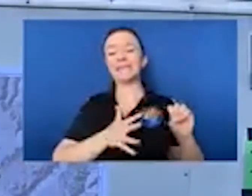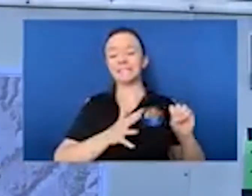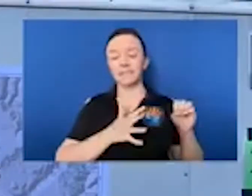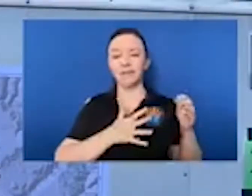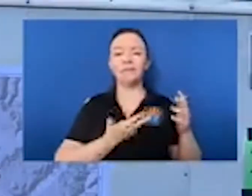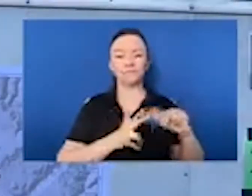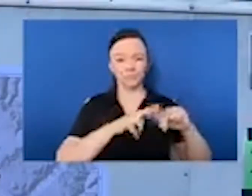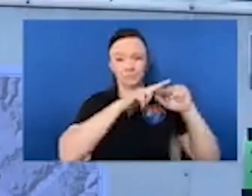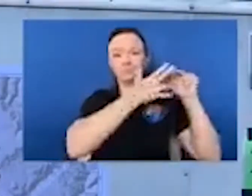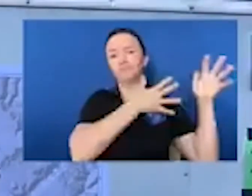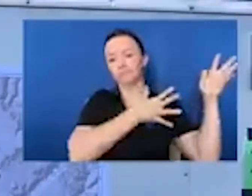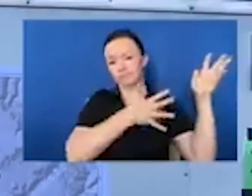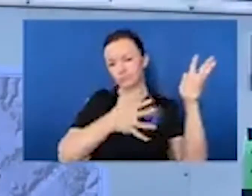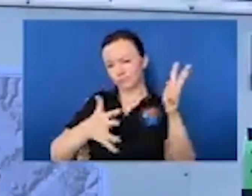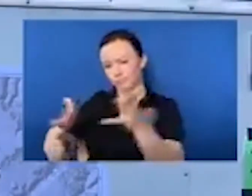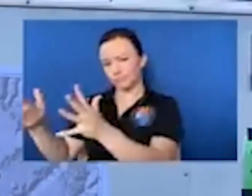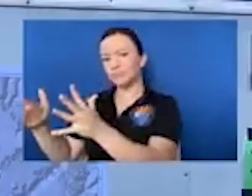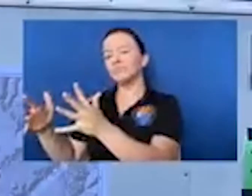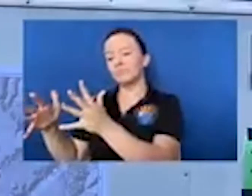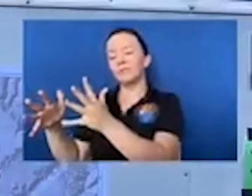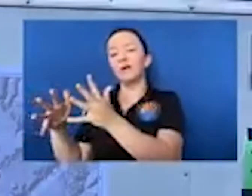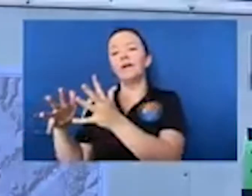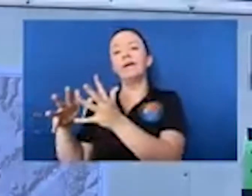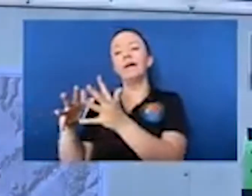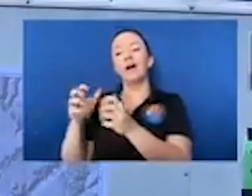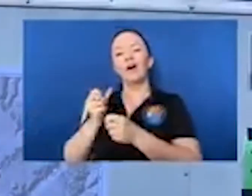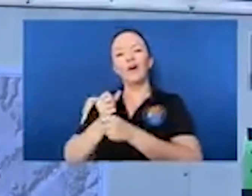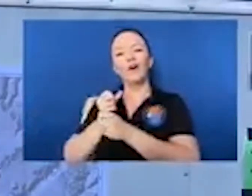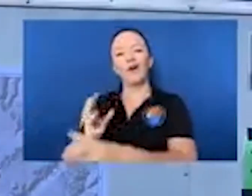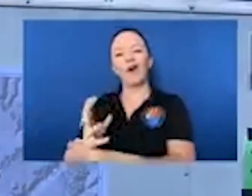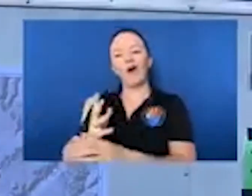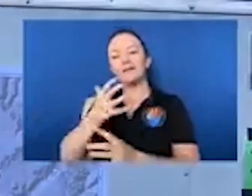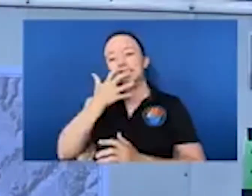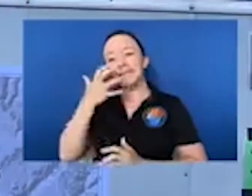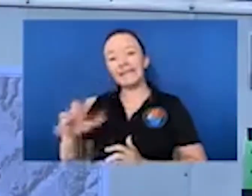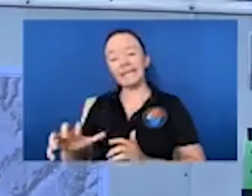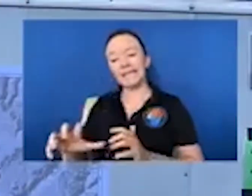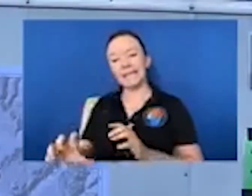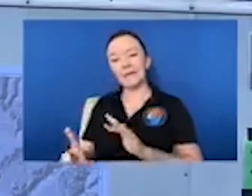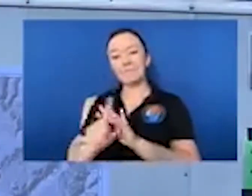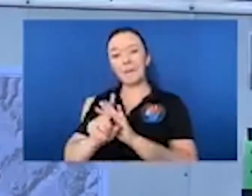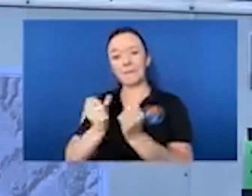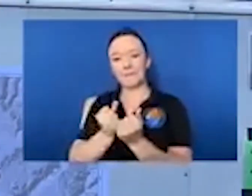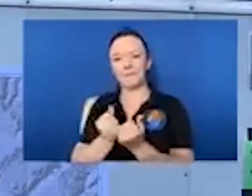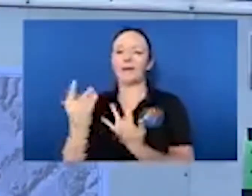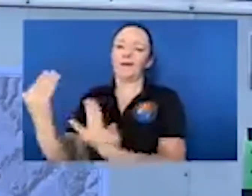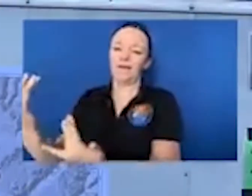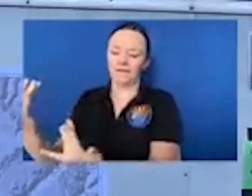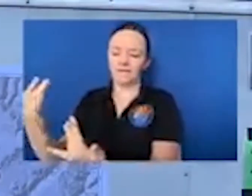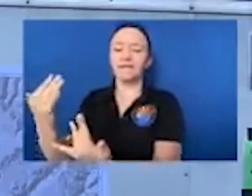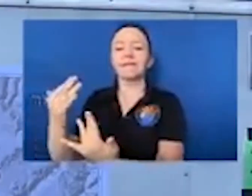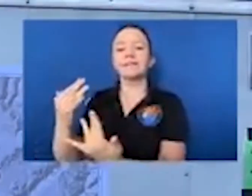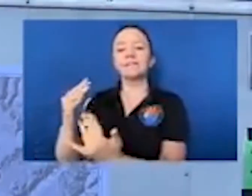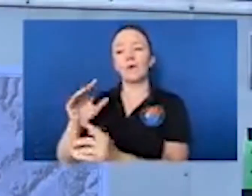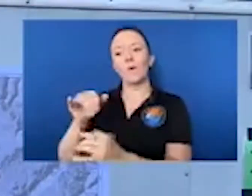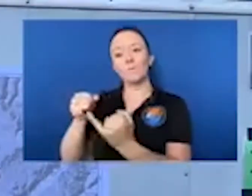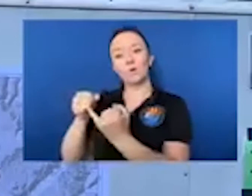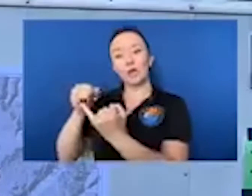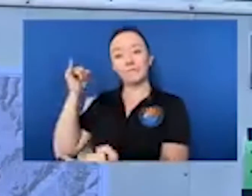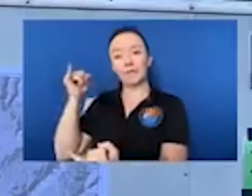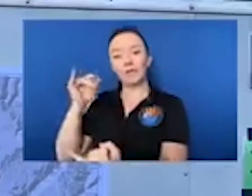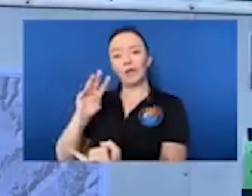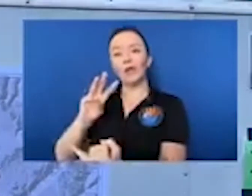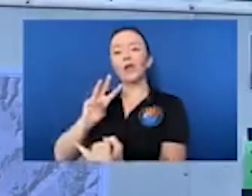fire. We had strong outflow winds that came across this fire area, and it found some heat out along